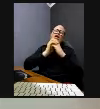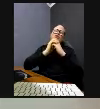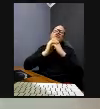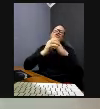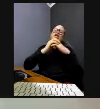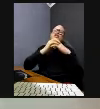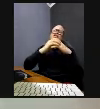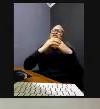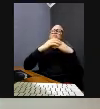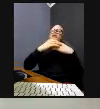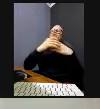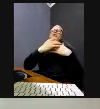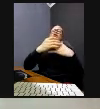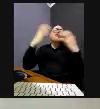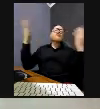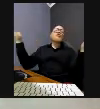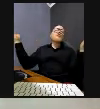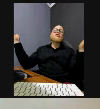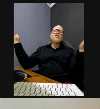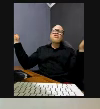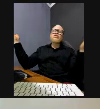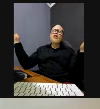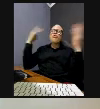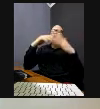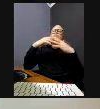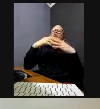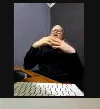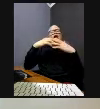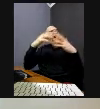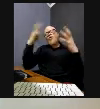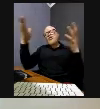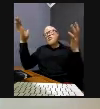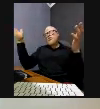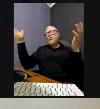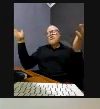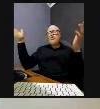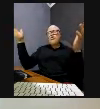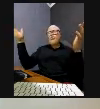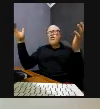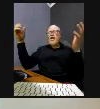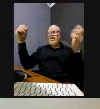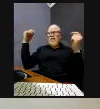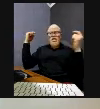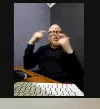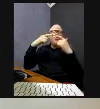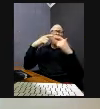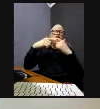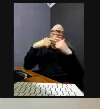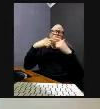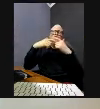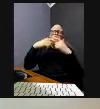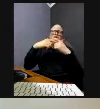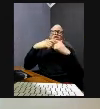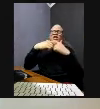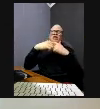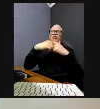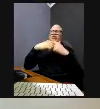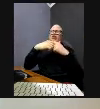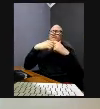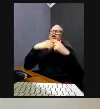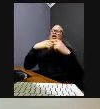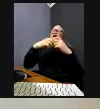because I don't think it's just about putting out the content. It's also about how does this content look like? Does this content speak to a